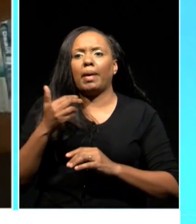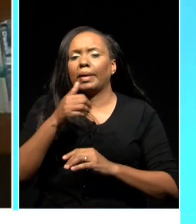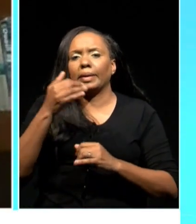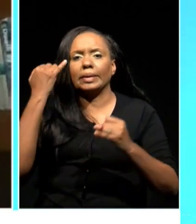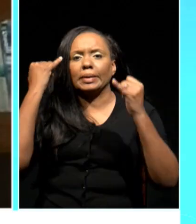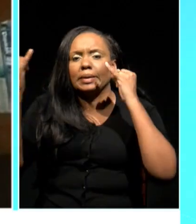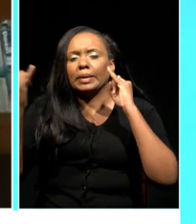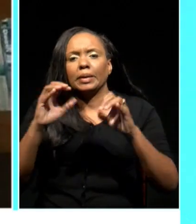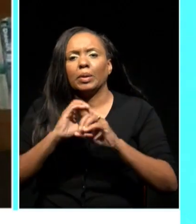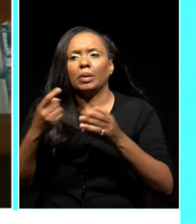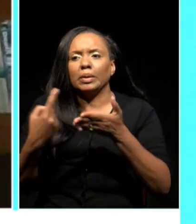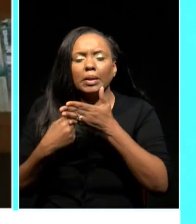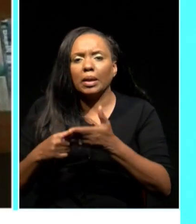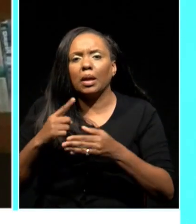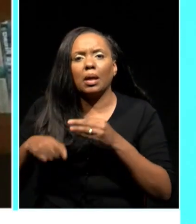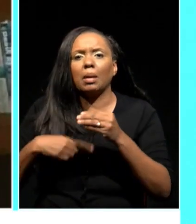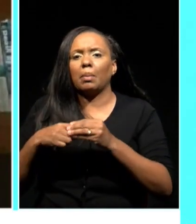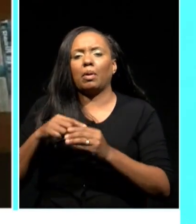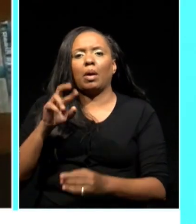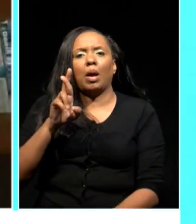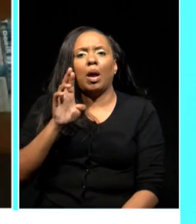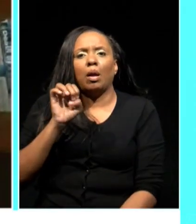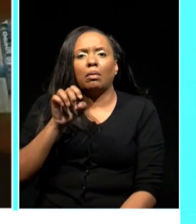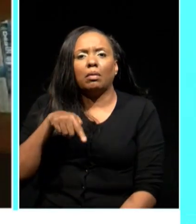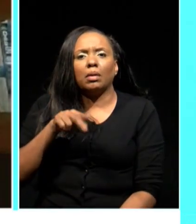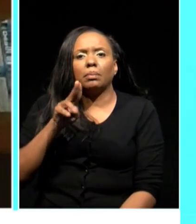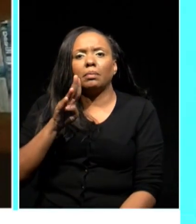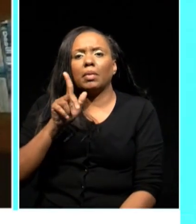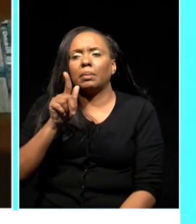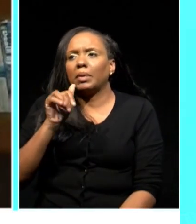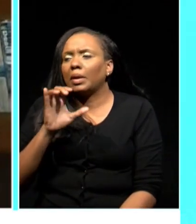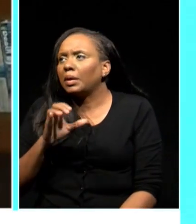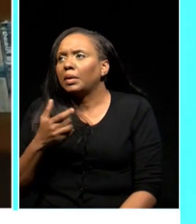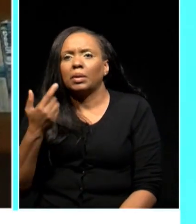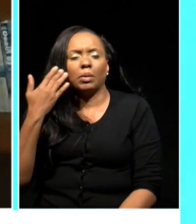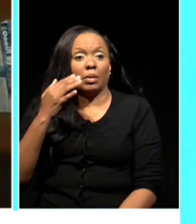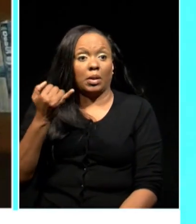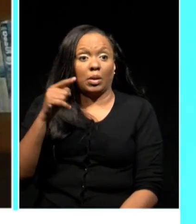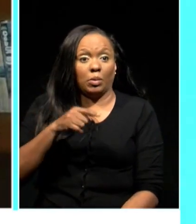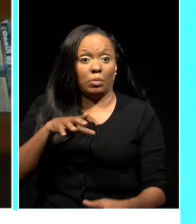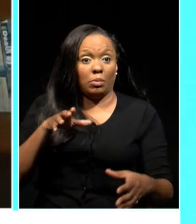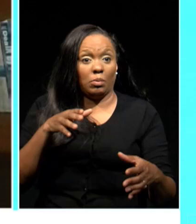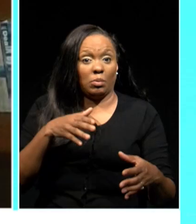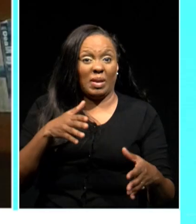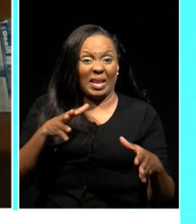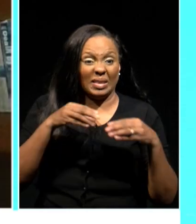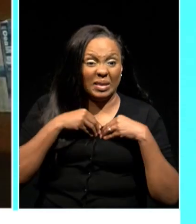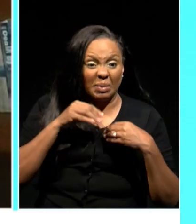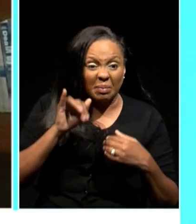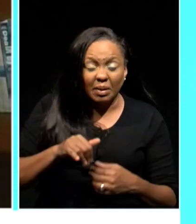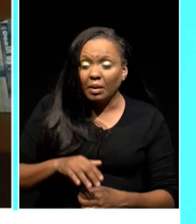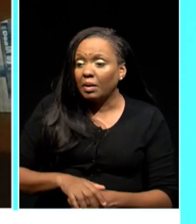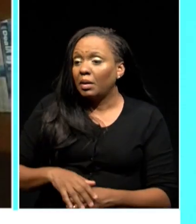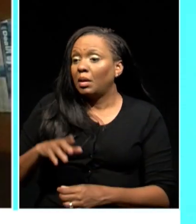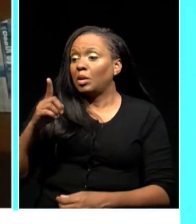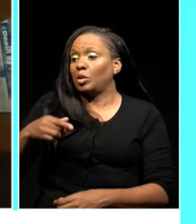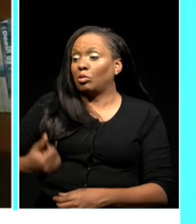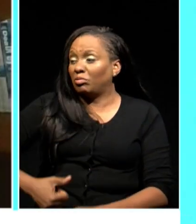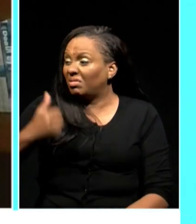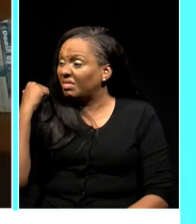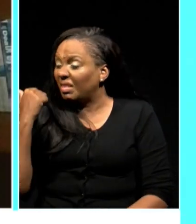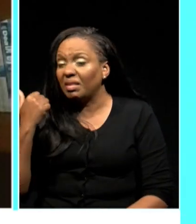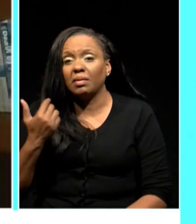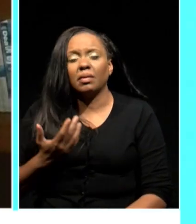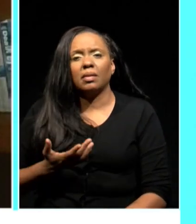lack of consultation. You're not even sure if they are for republicanism, if they hate the idea, they think it's nonsense. But a lot of what you're